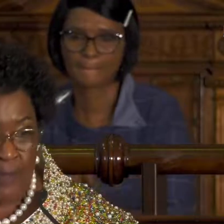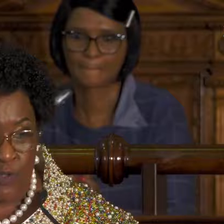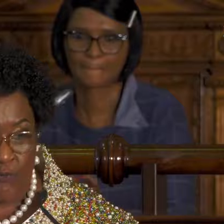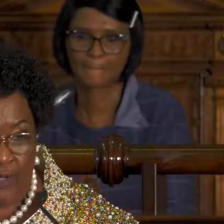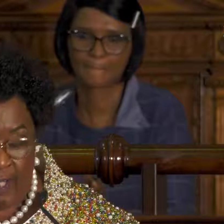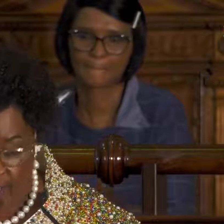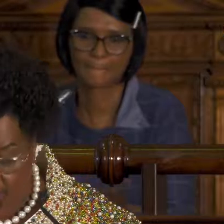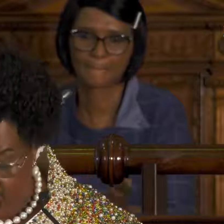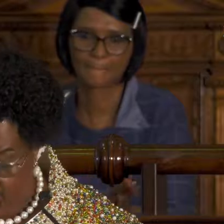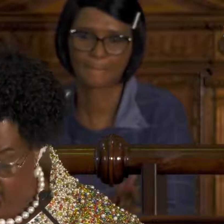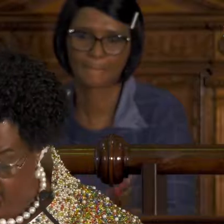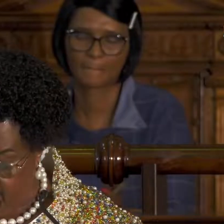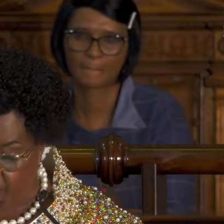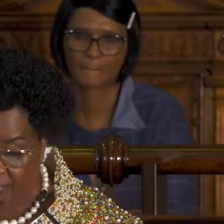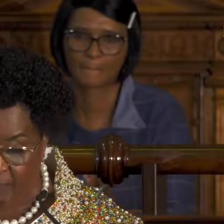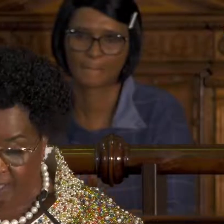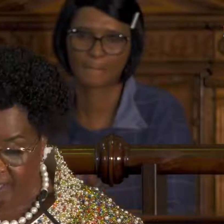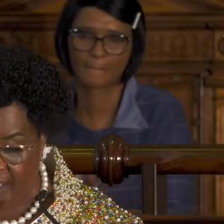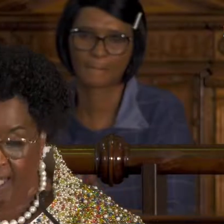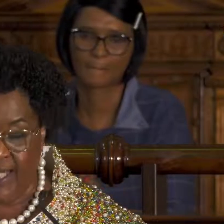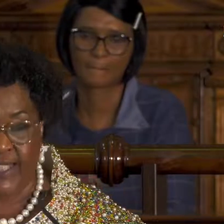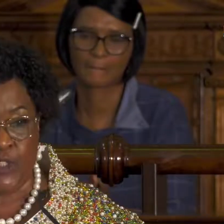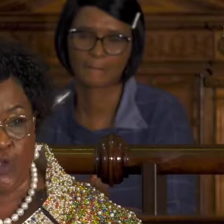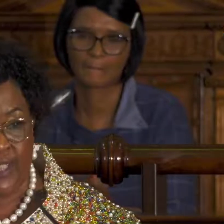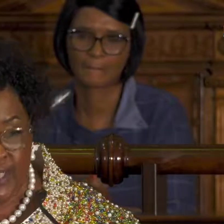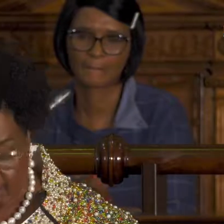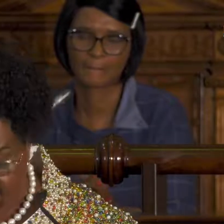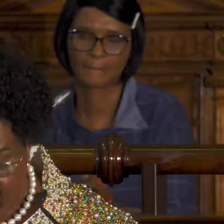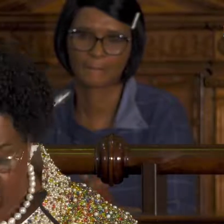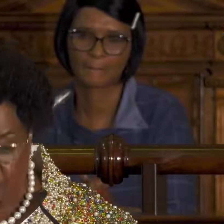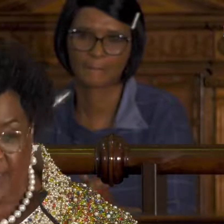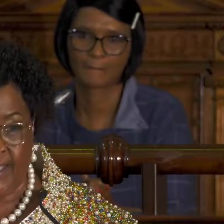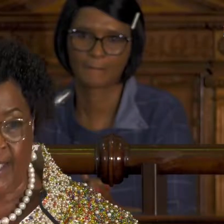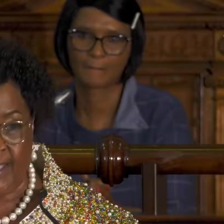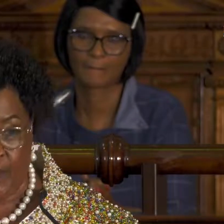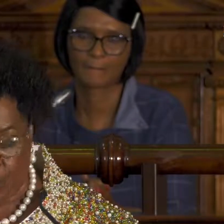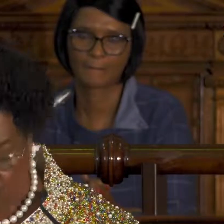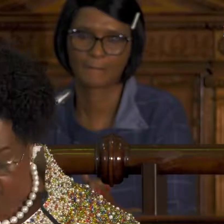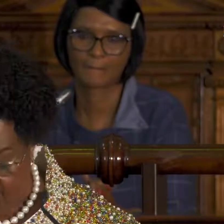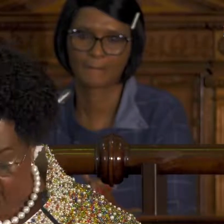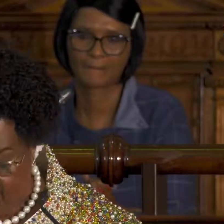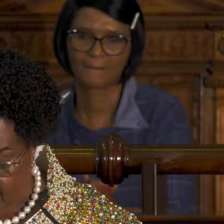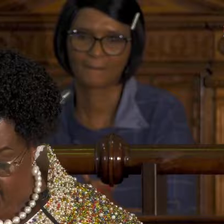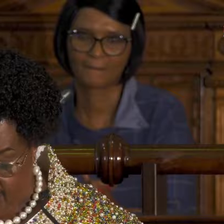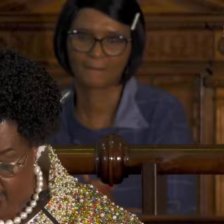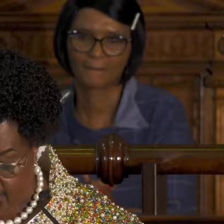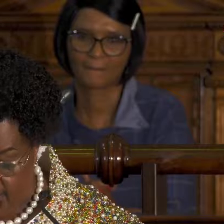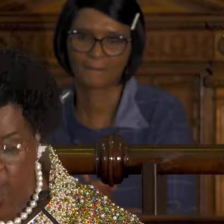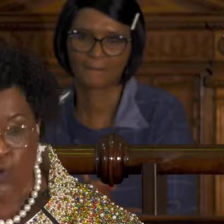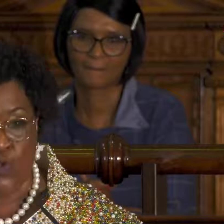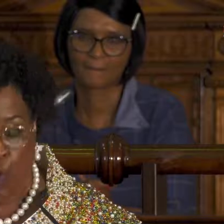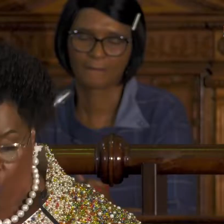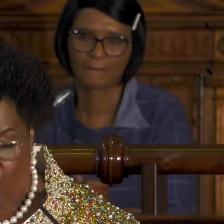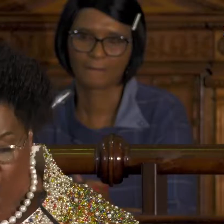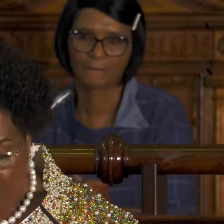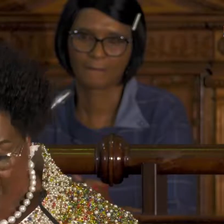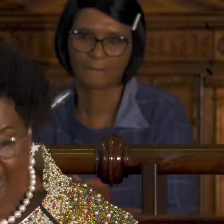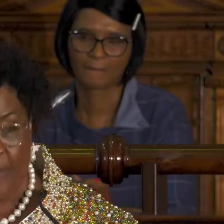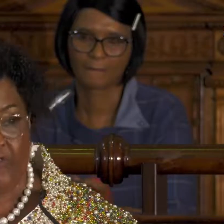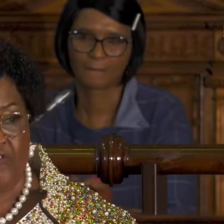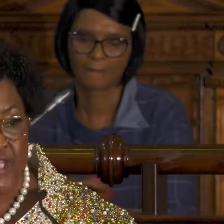all members of Parliament. It is not easy, but let us not lose